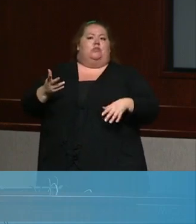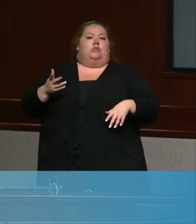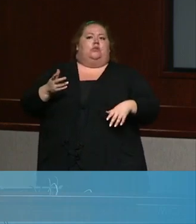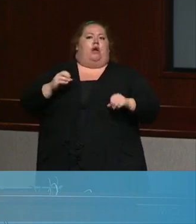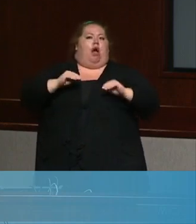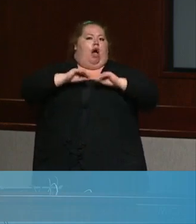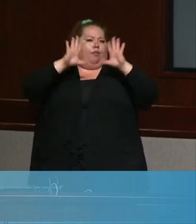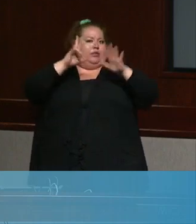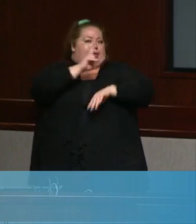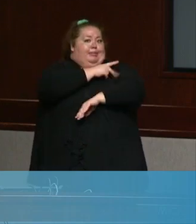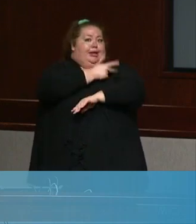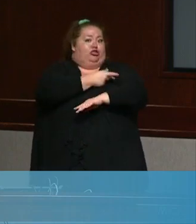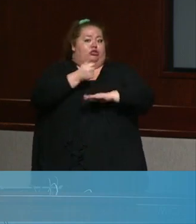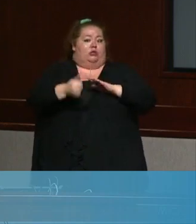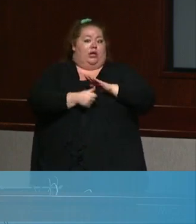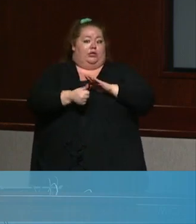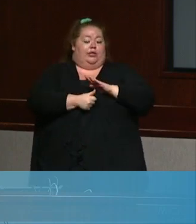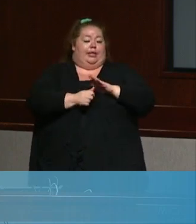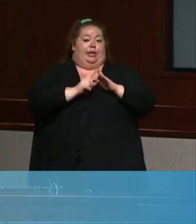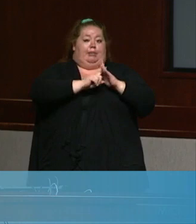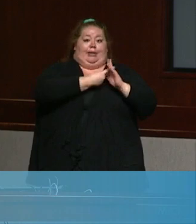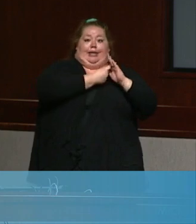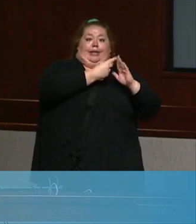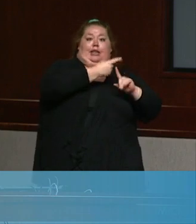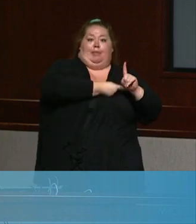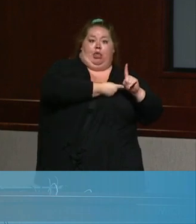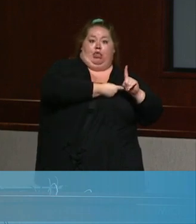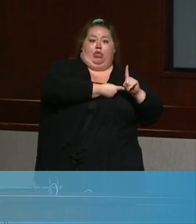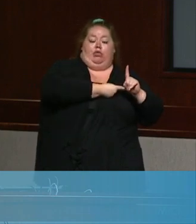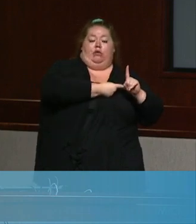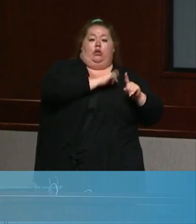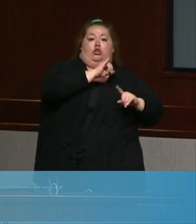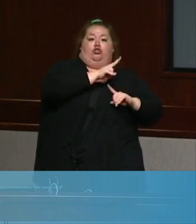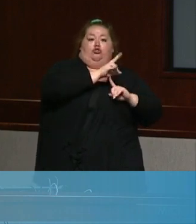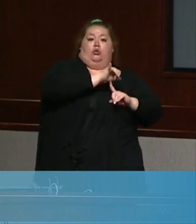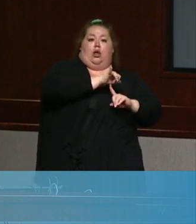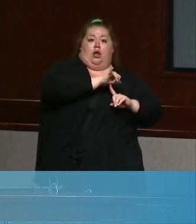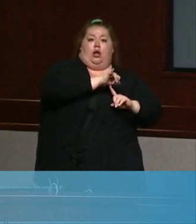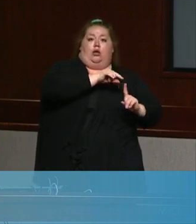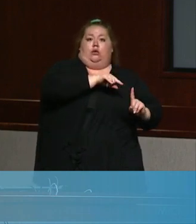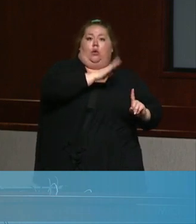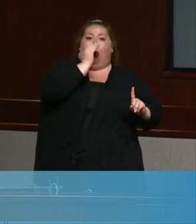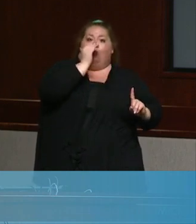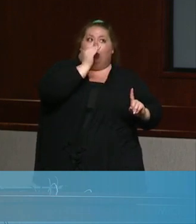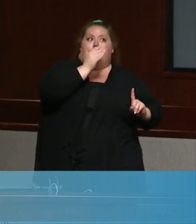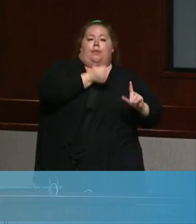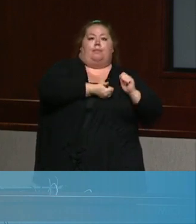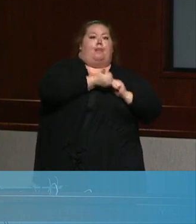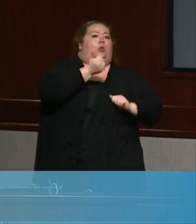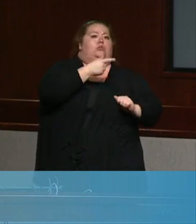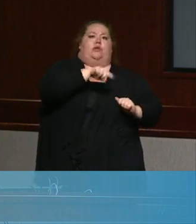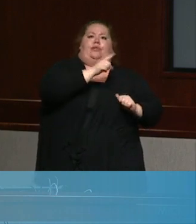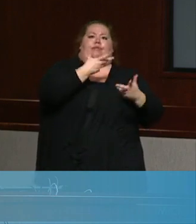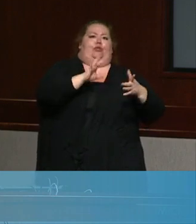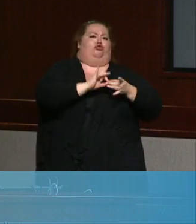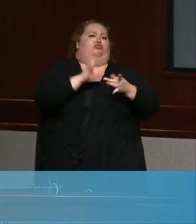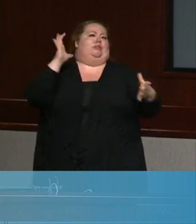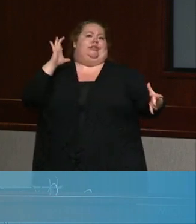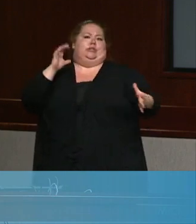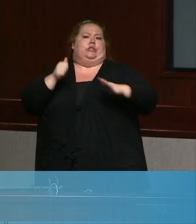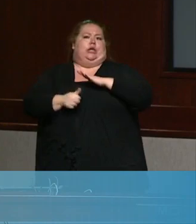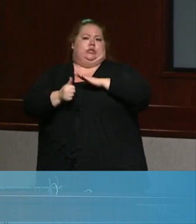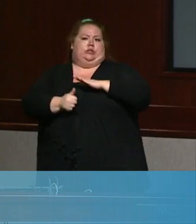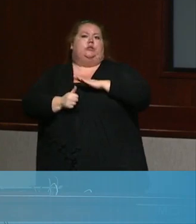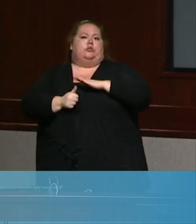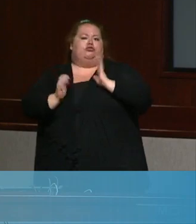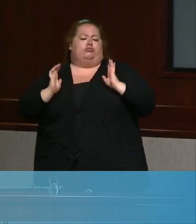were isolated at the beginning of the month or in the beginning of July, hopefully most of them have been released from isolation, and we are